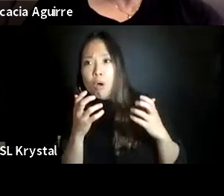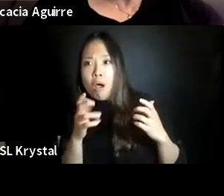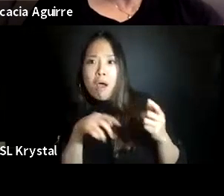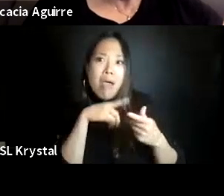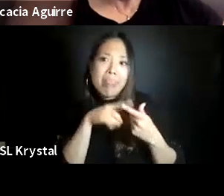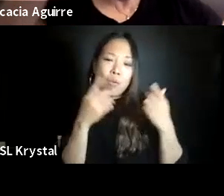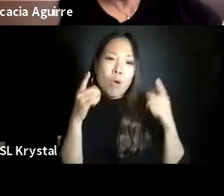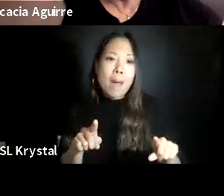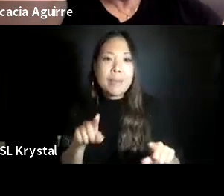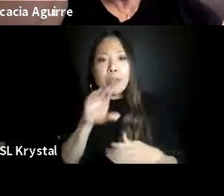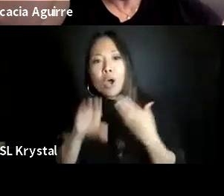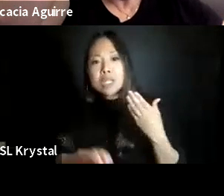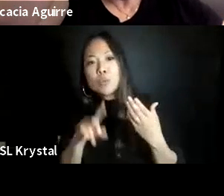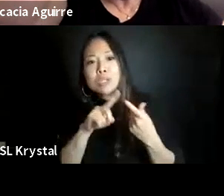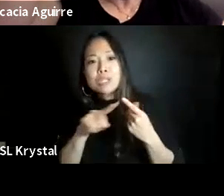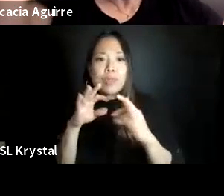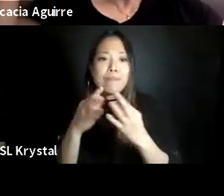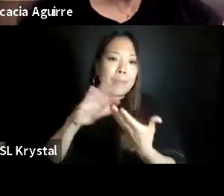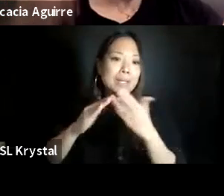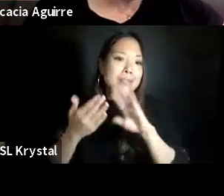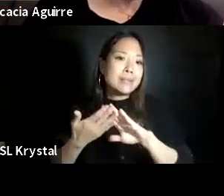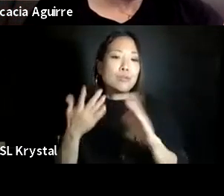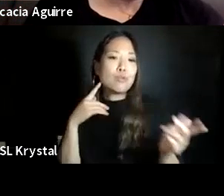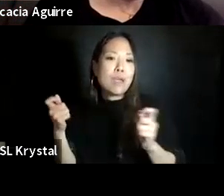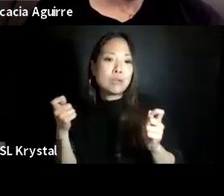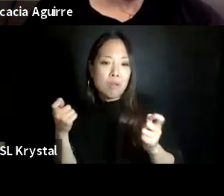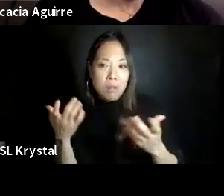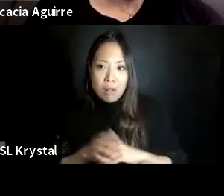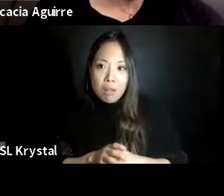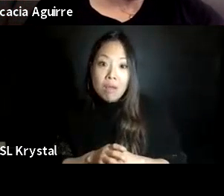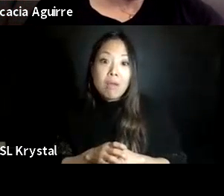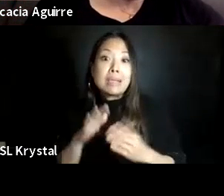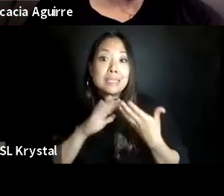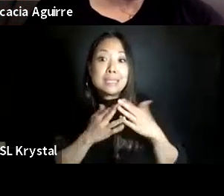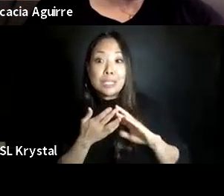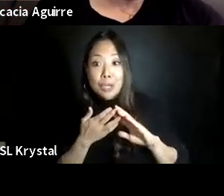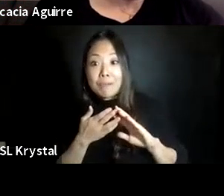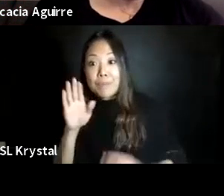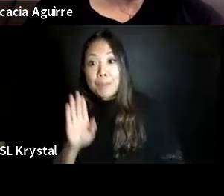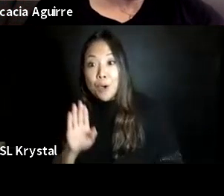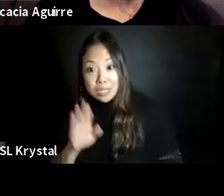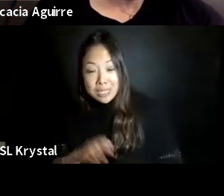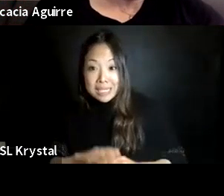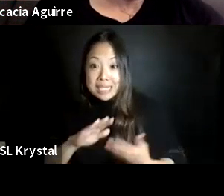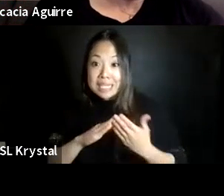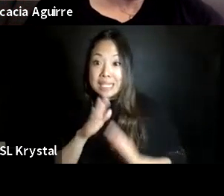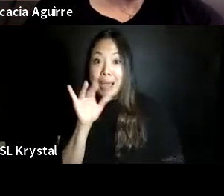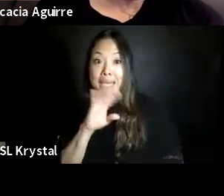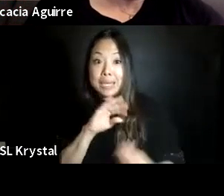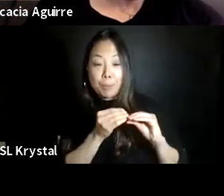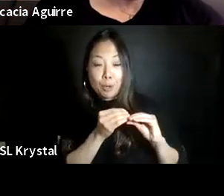with. I'd also like to point out that looking at City of Boston's city by the numbers from